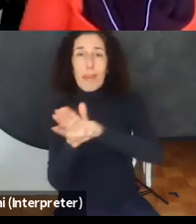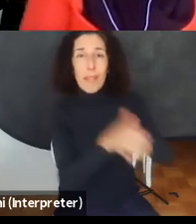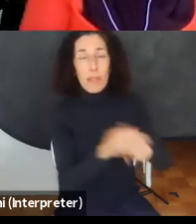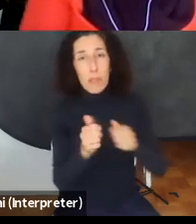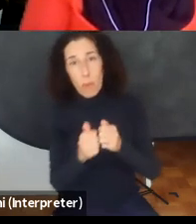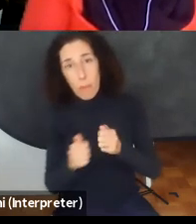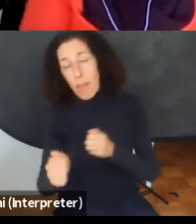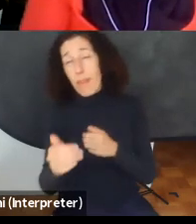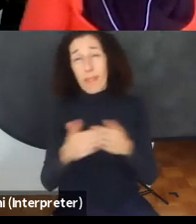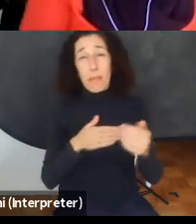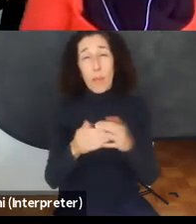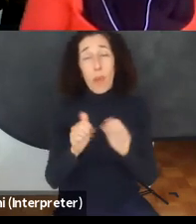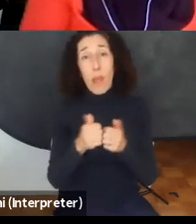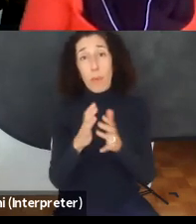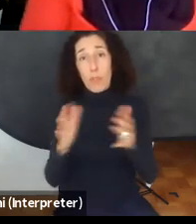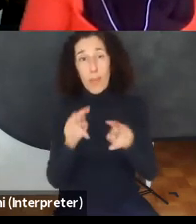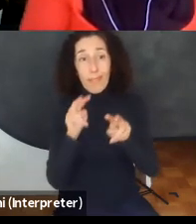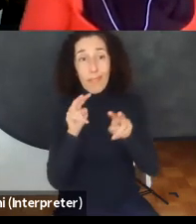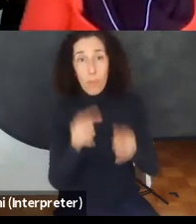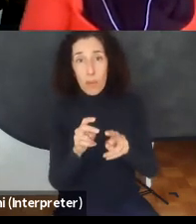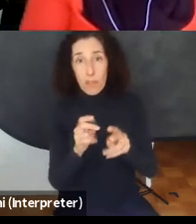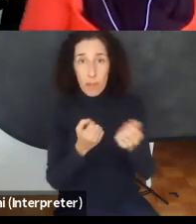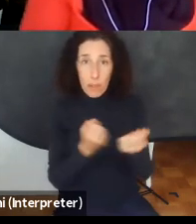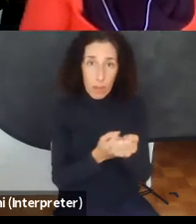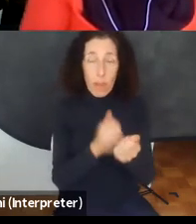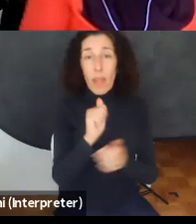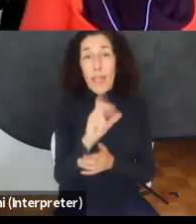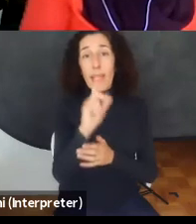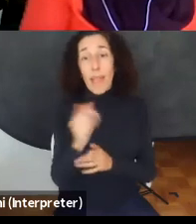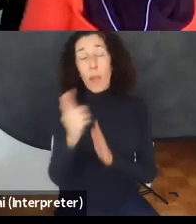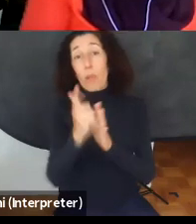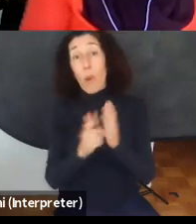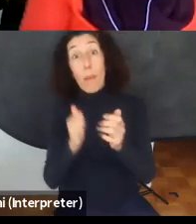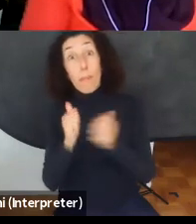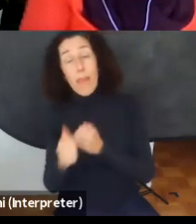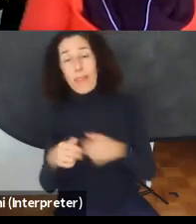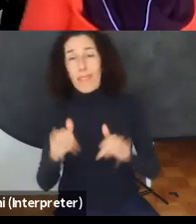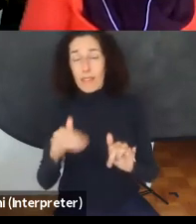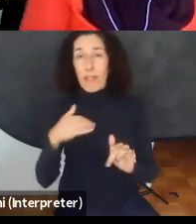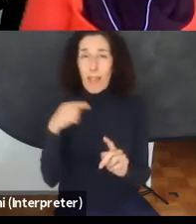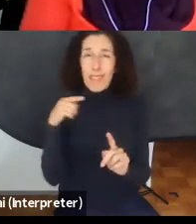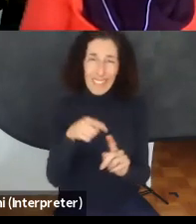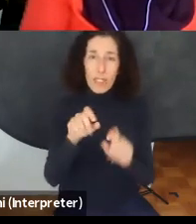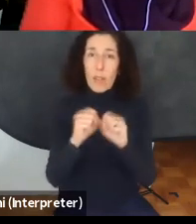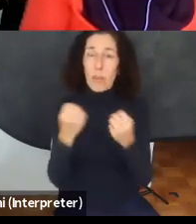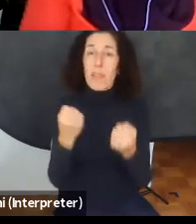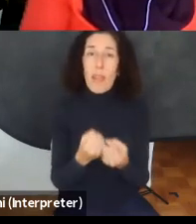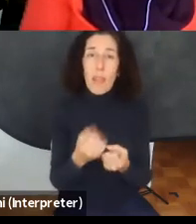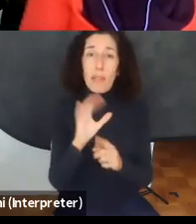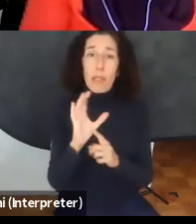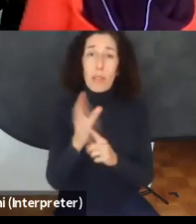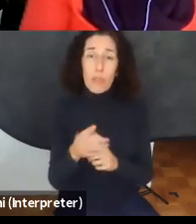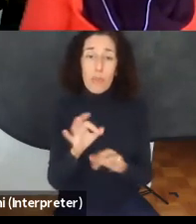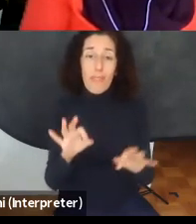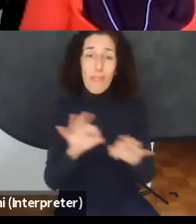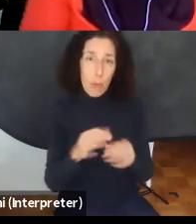ADA or how many other laws we pass, we still have a societal and cultural values problem. That's what ableism is.